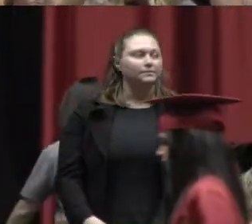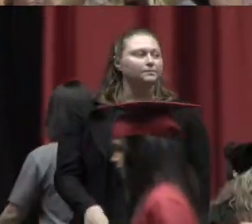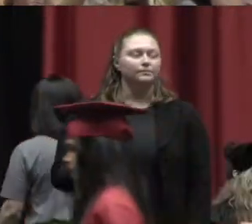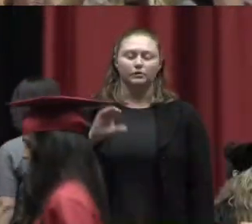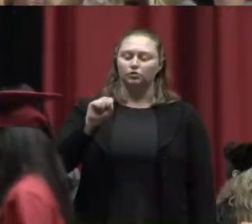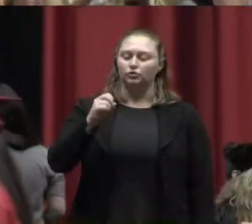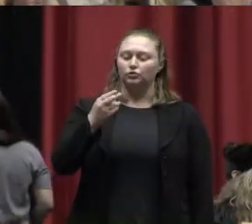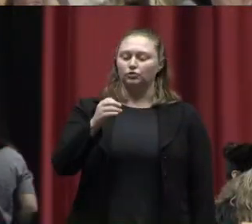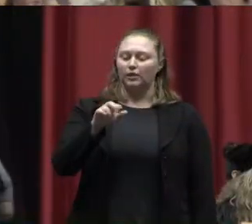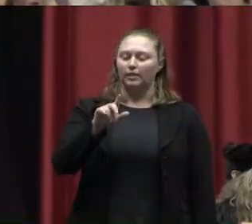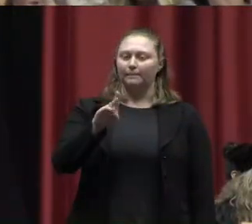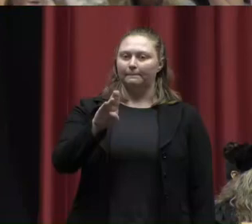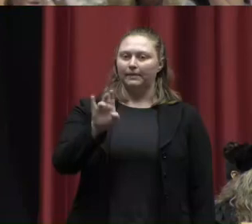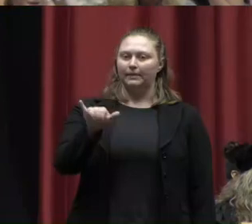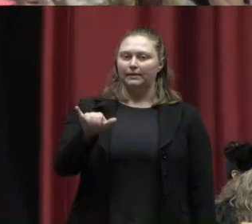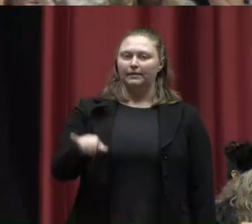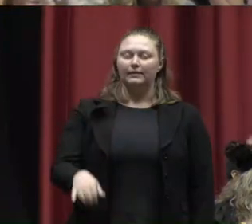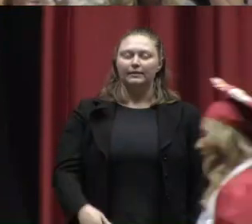Shelby Haney.